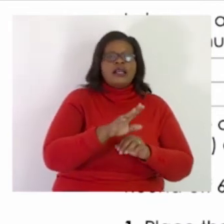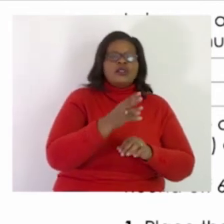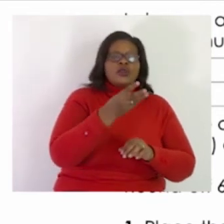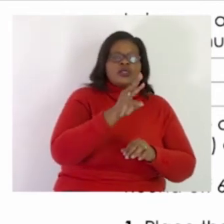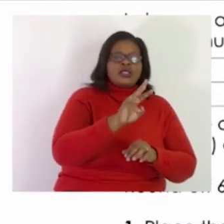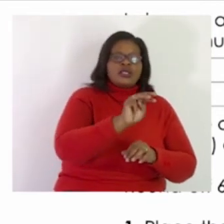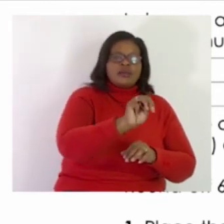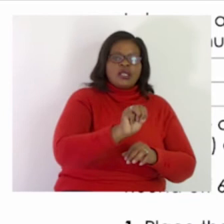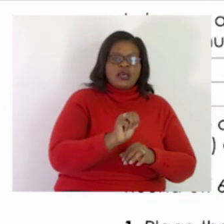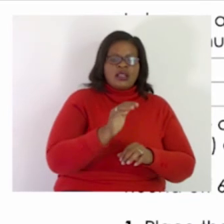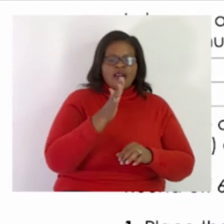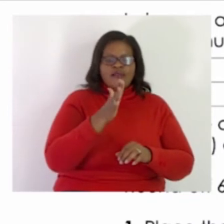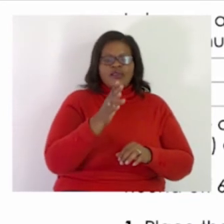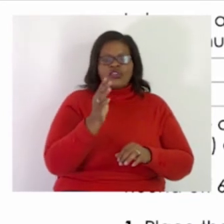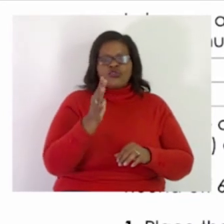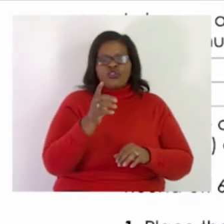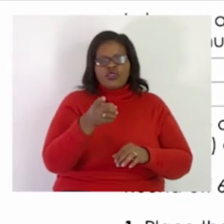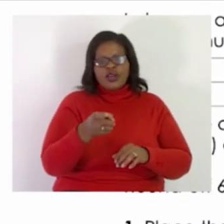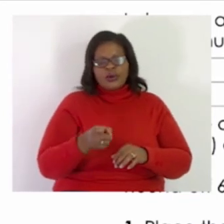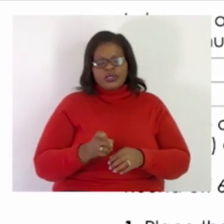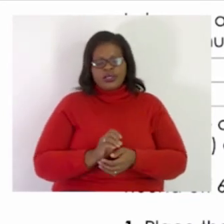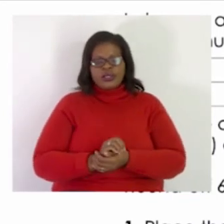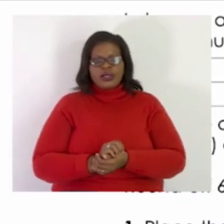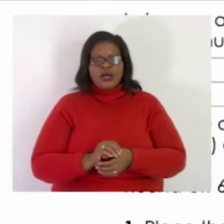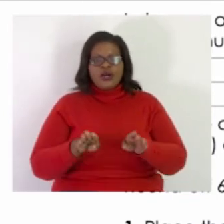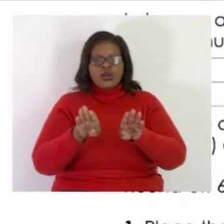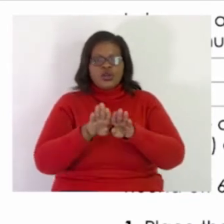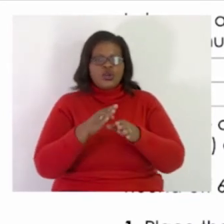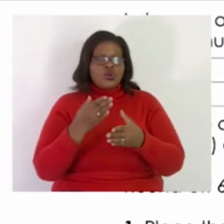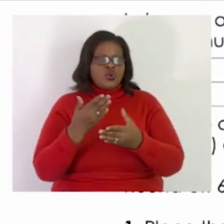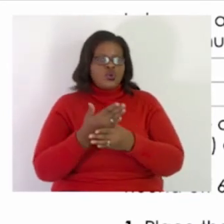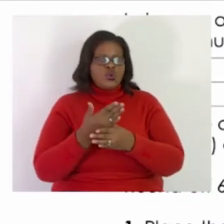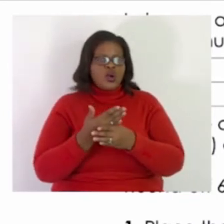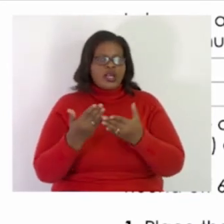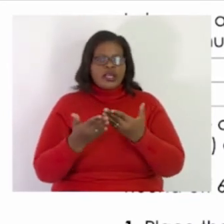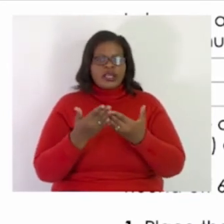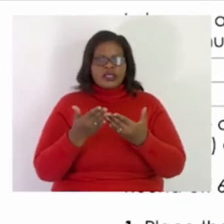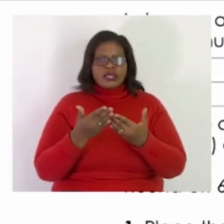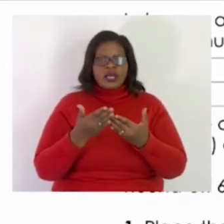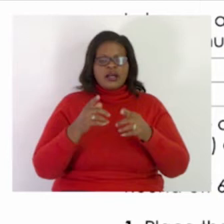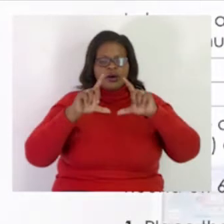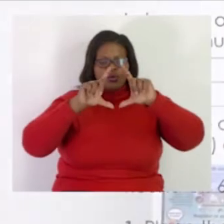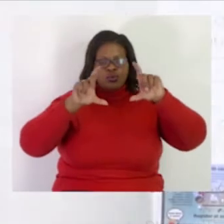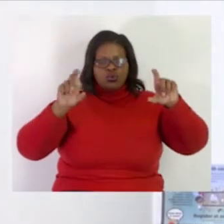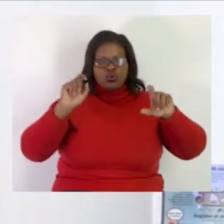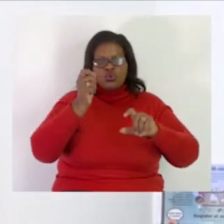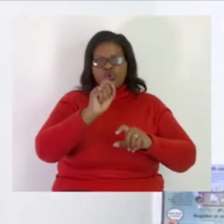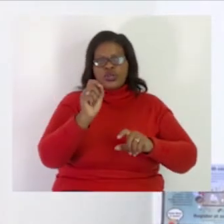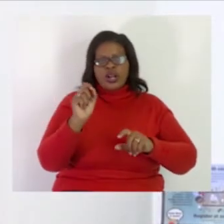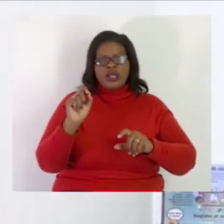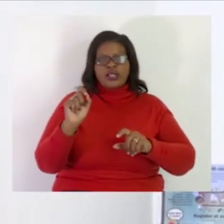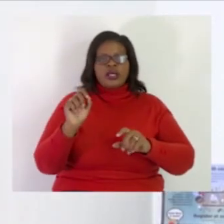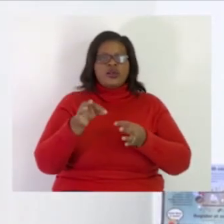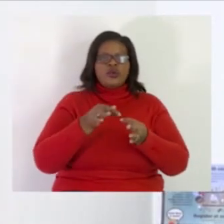6,054,000. To make this much easier, let us go to the chalkboard so that I can explain these notes